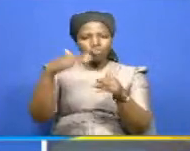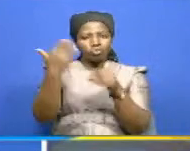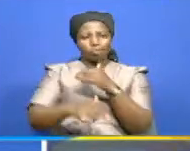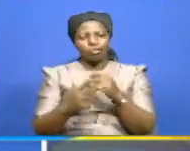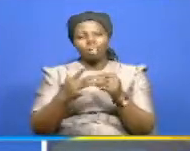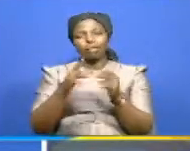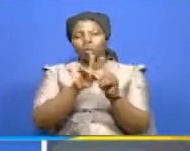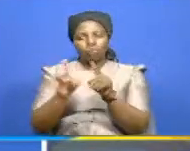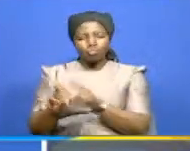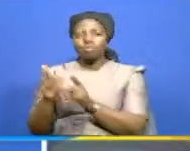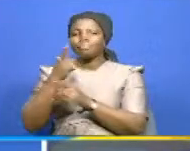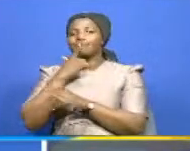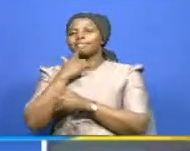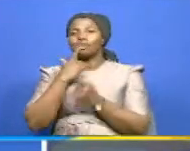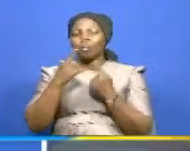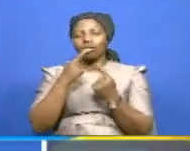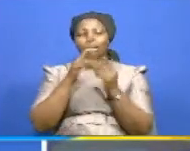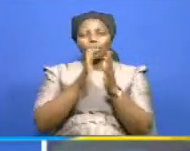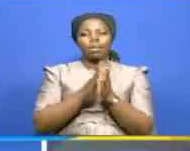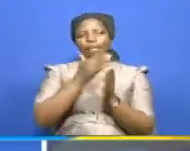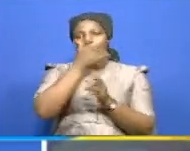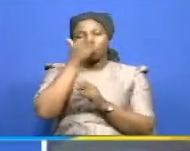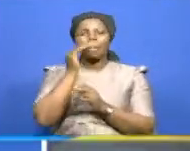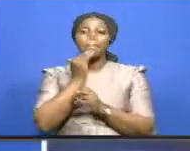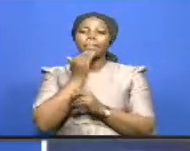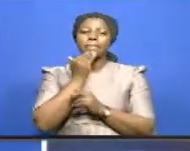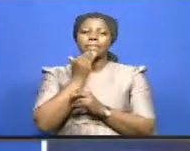with Amani National Congress leader Musalia Mudavadi.